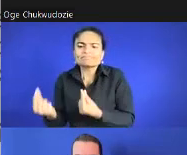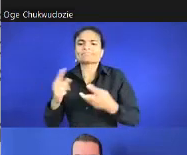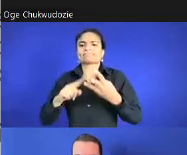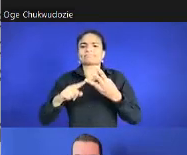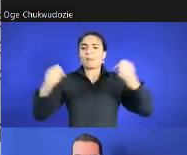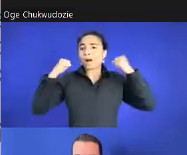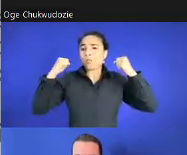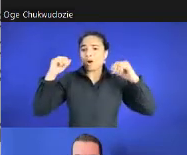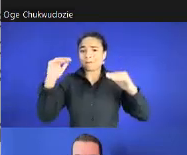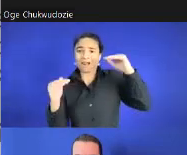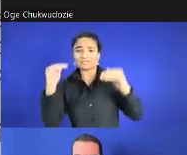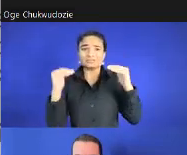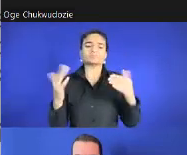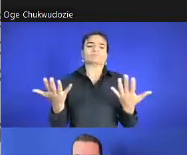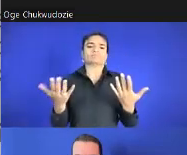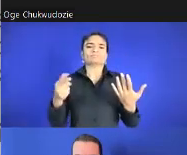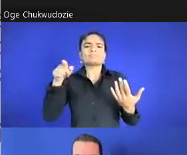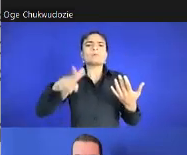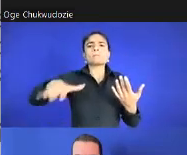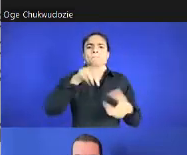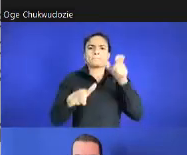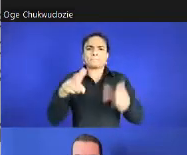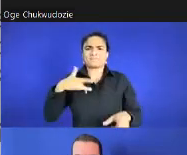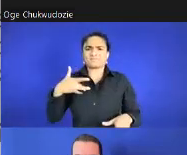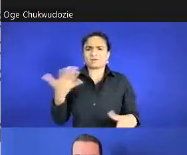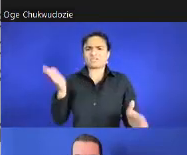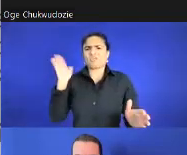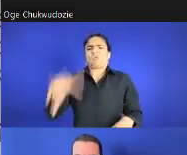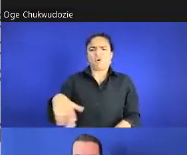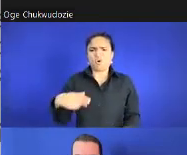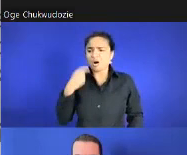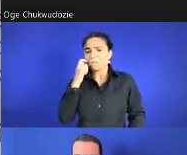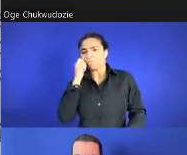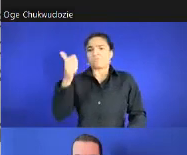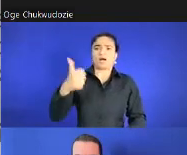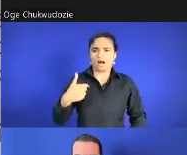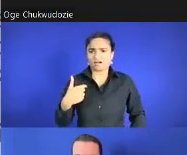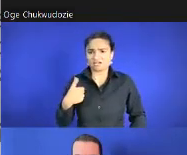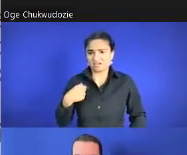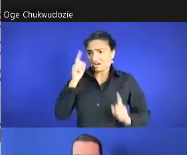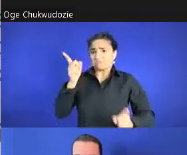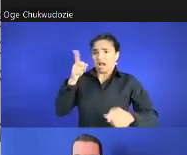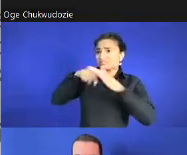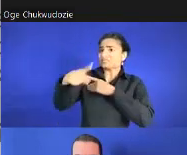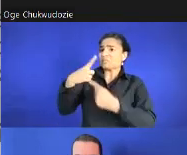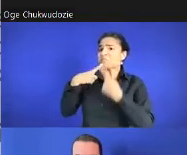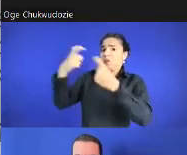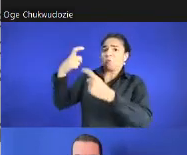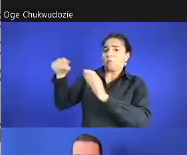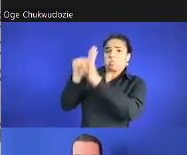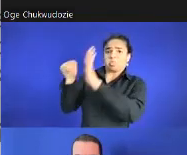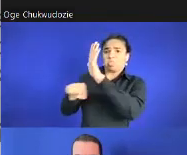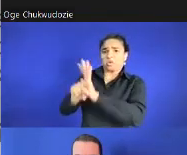people say, you're giving us assistance, so why should we say that you're not doing it right? Or why should we say that your behaviors